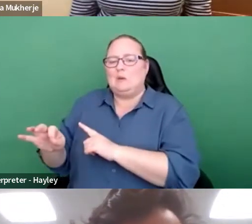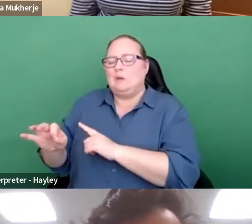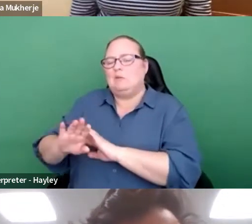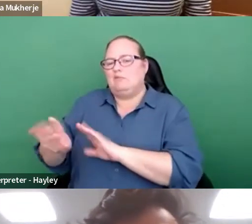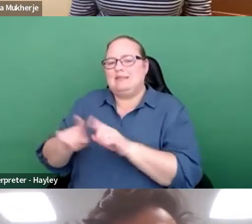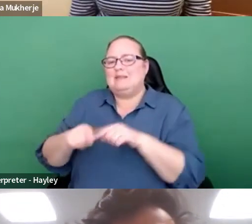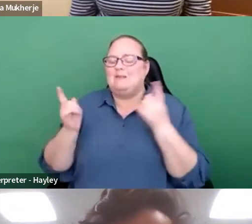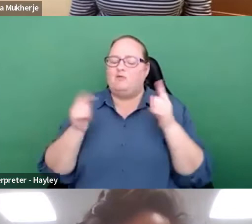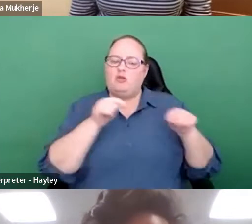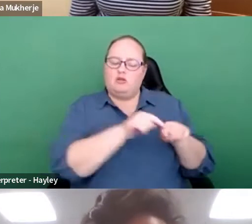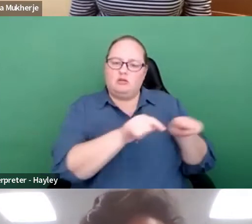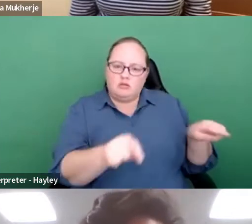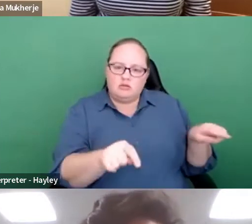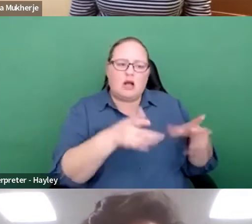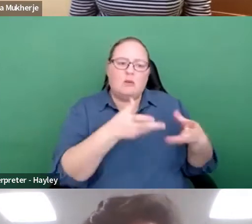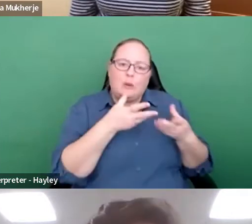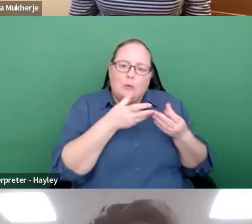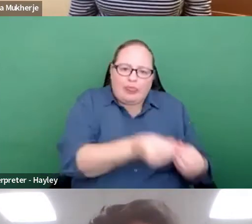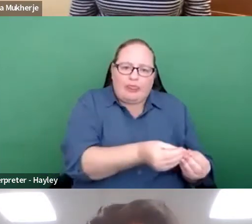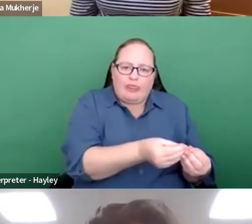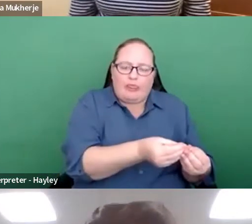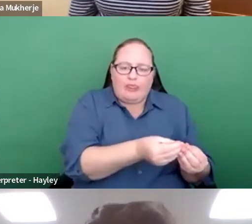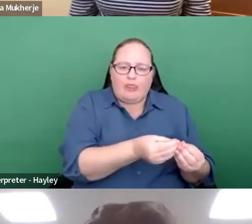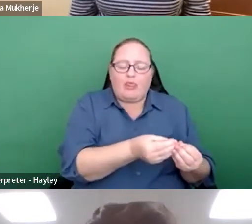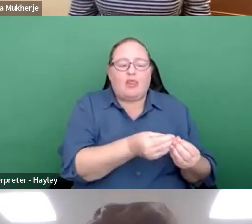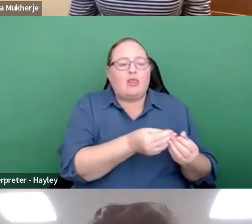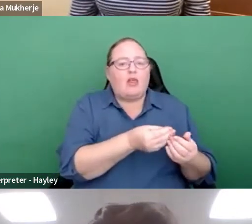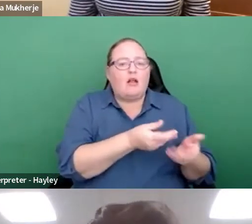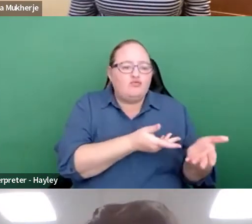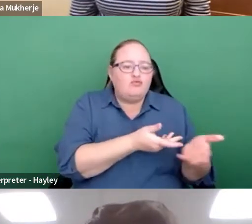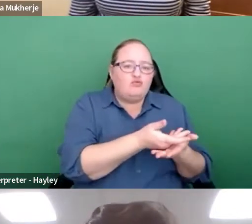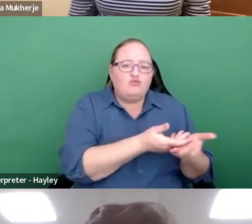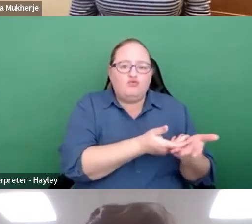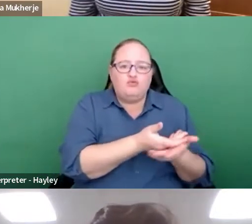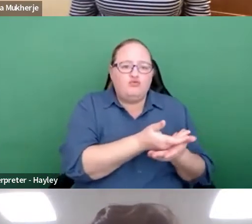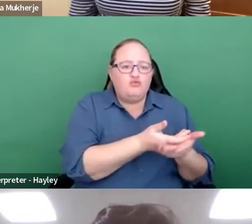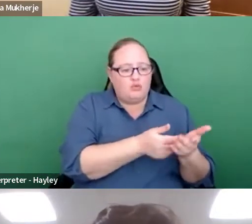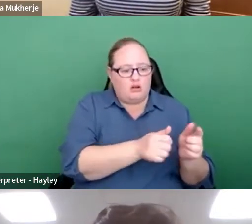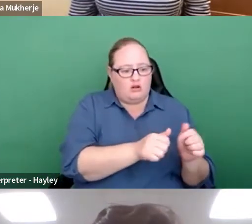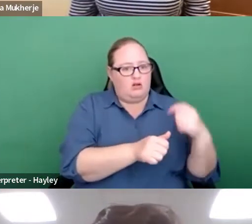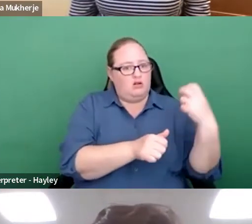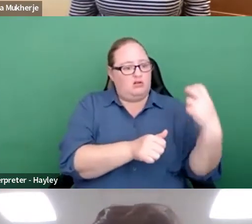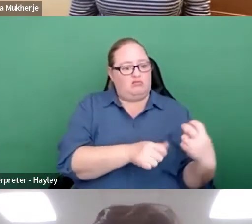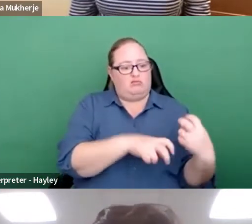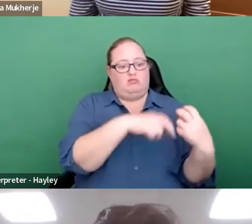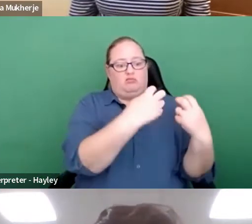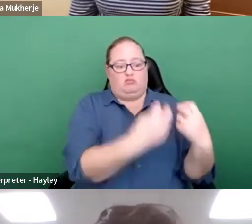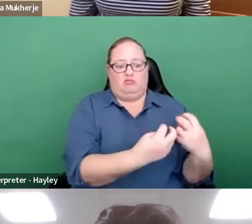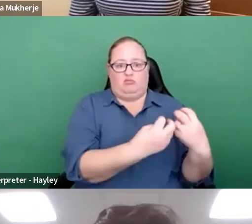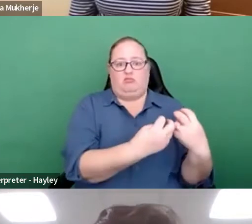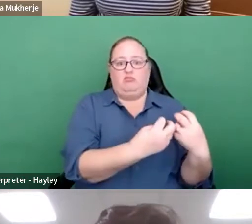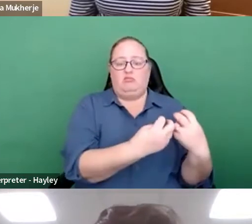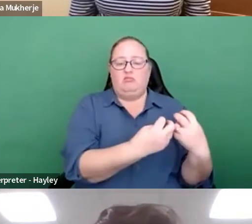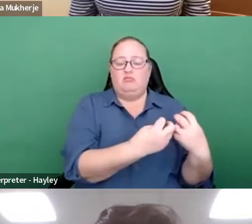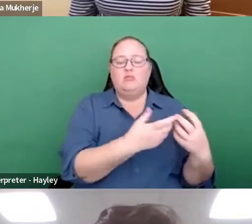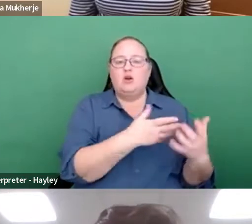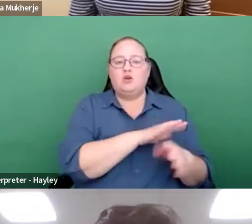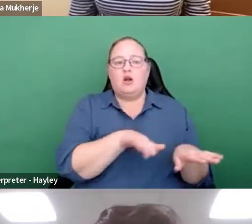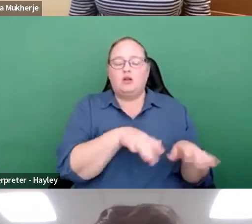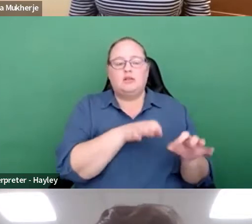homelessness, is being there, being with them, being in the situations next to them. And that comes with problems we